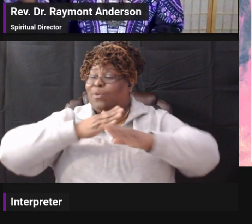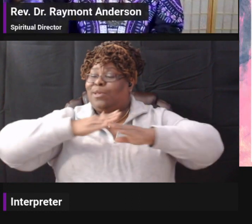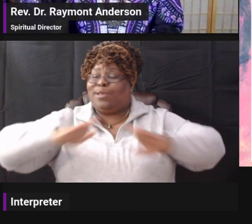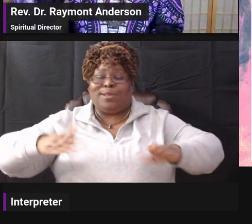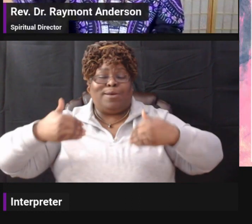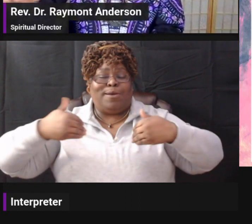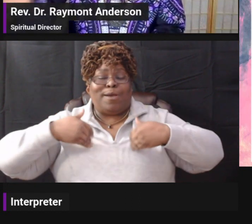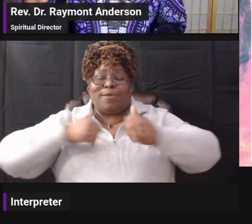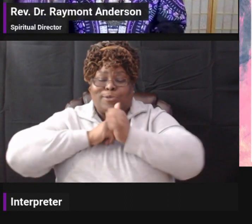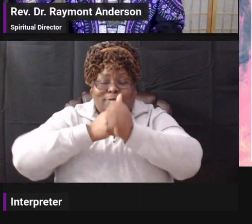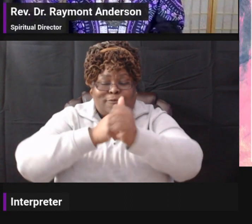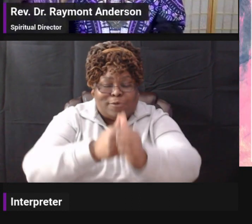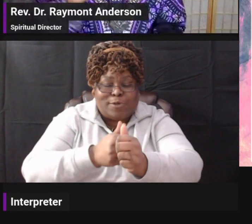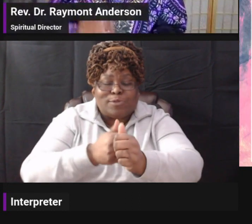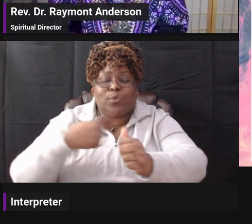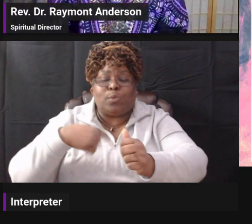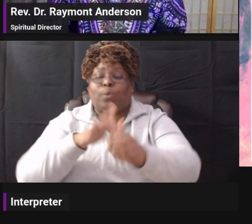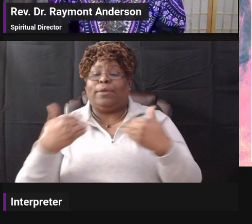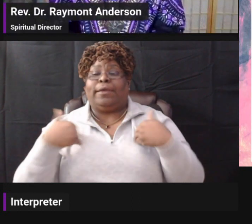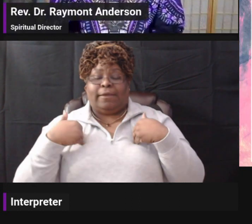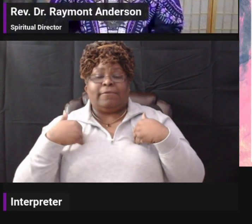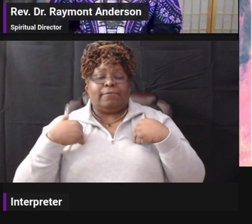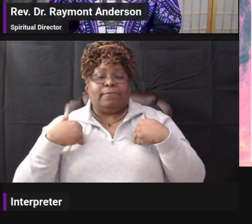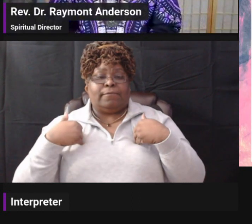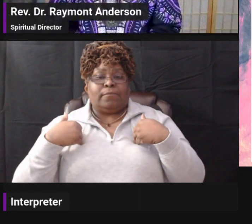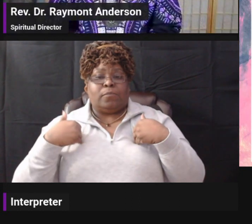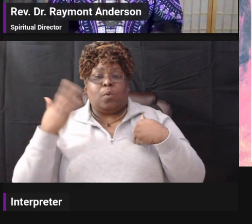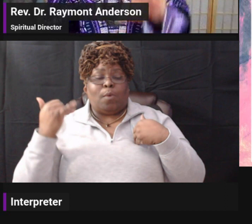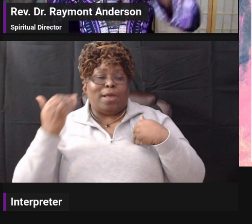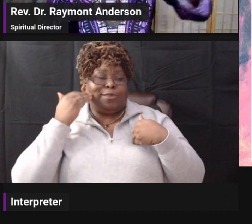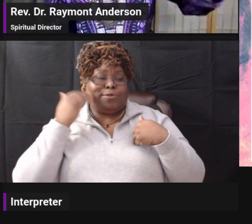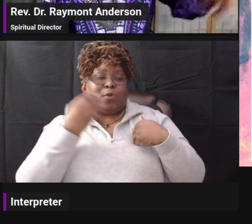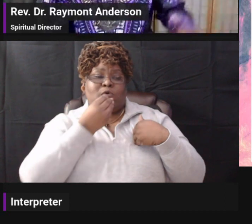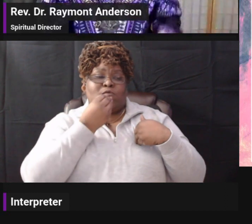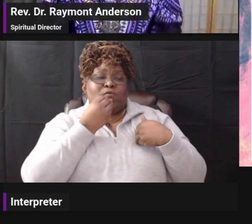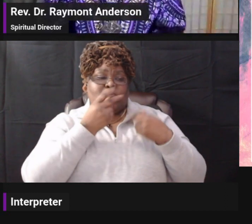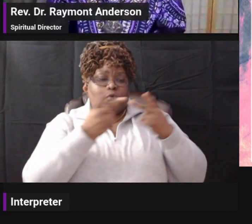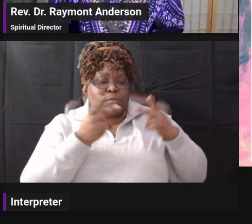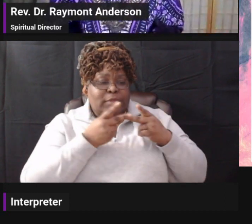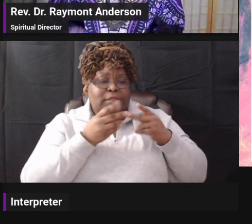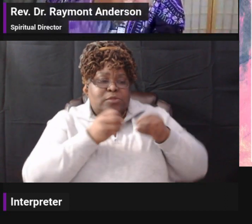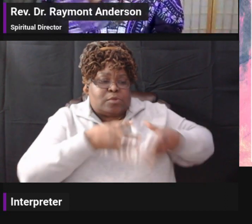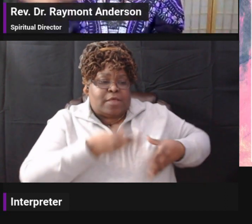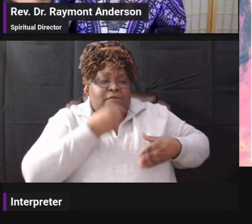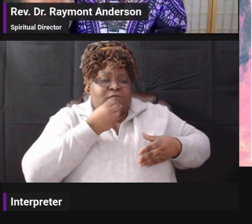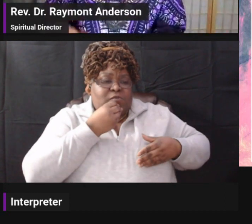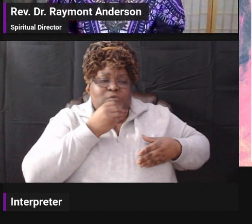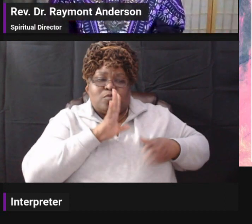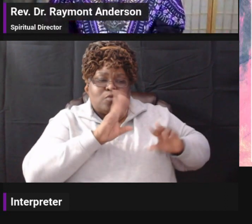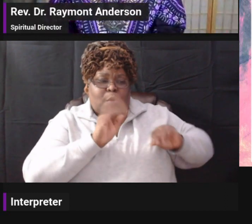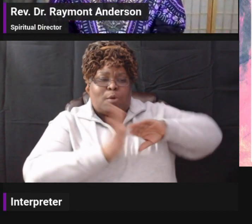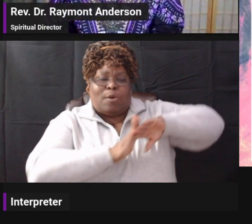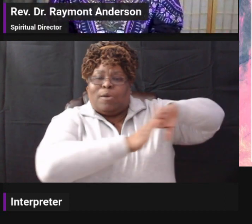isn't something we even have to, it's readily available. Because food deserts are gone,